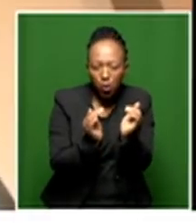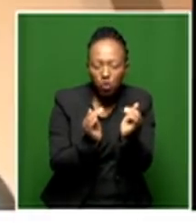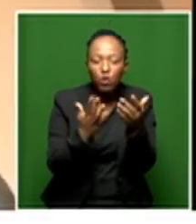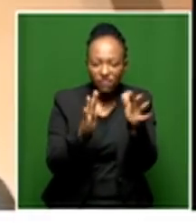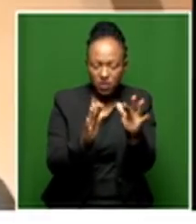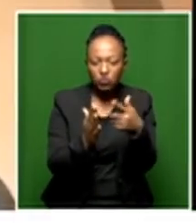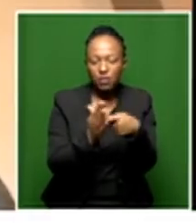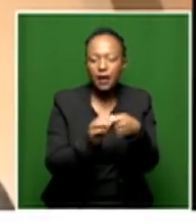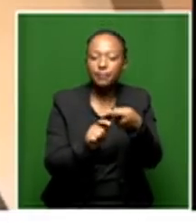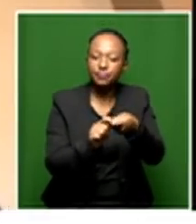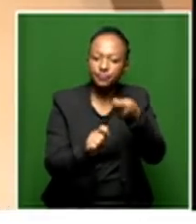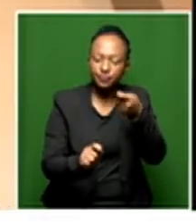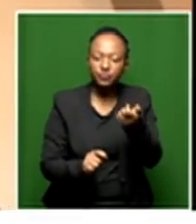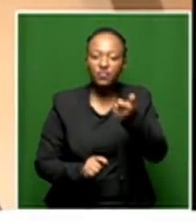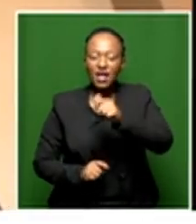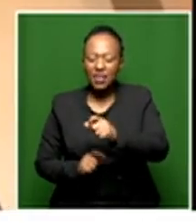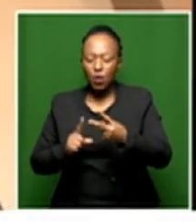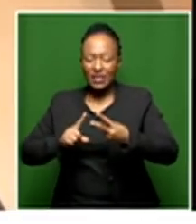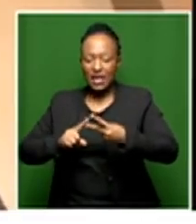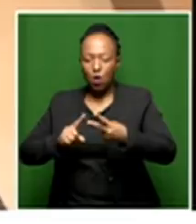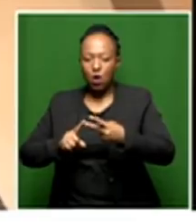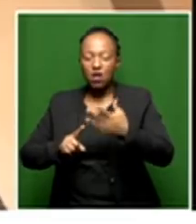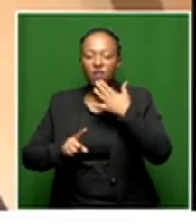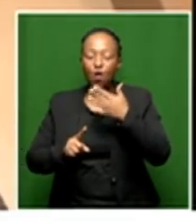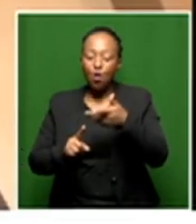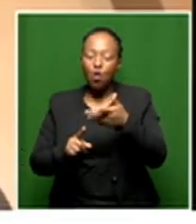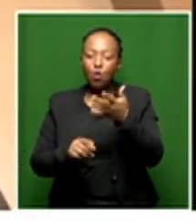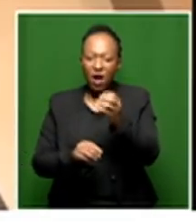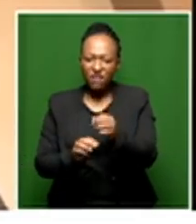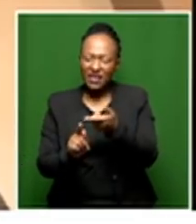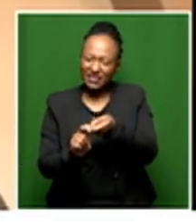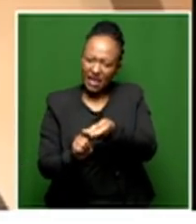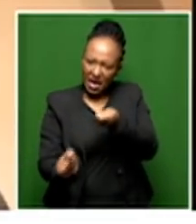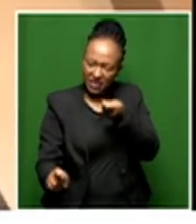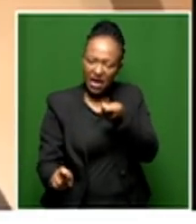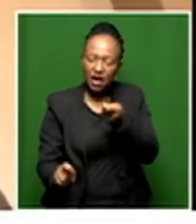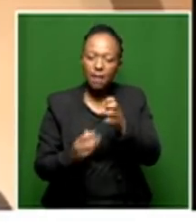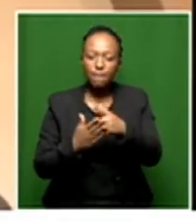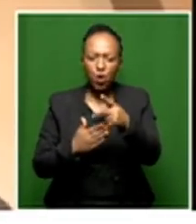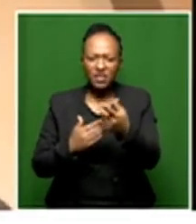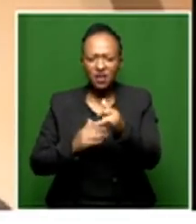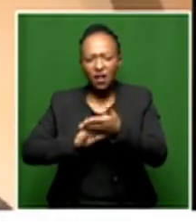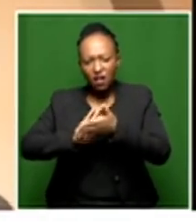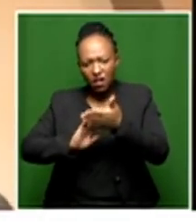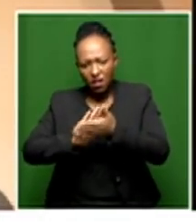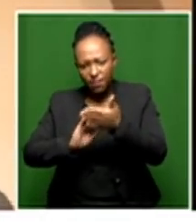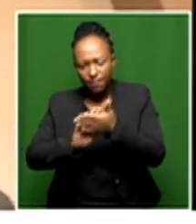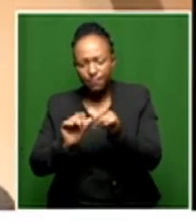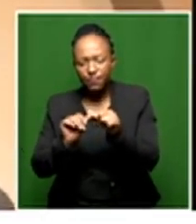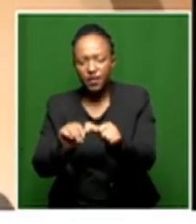our secondary ones, we've got generators. It's a project that is unfolding at the